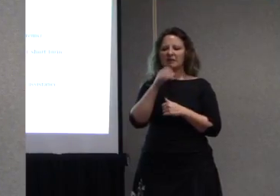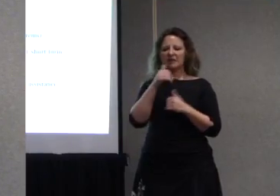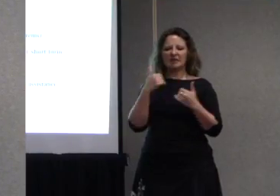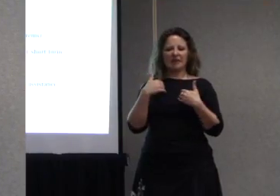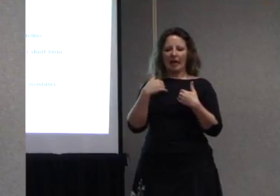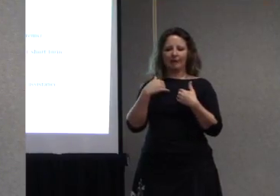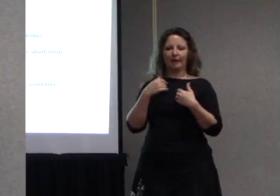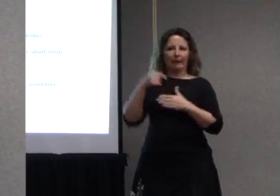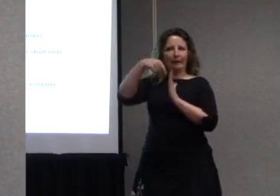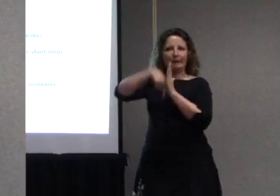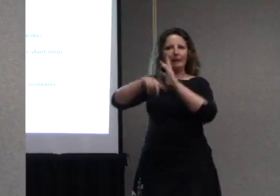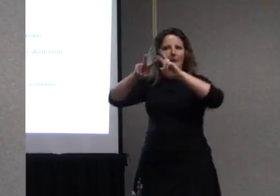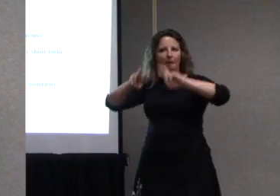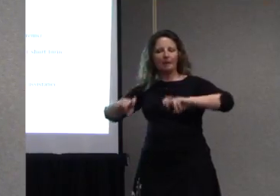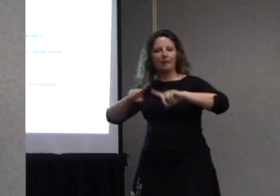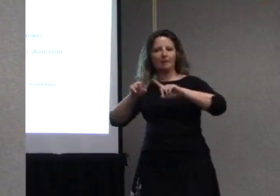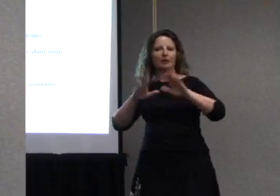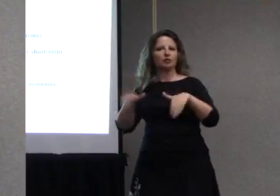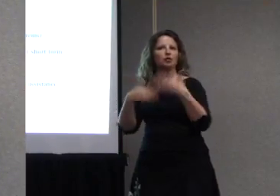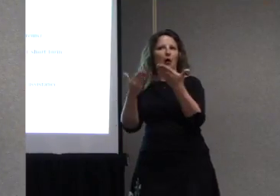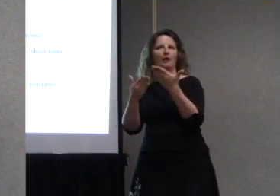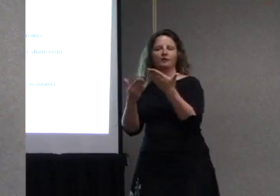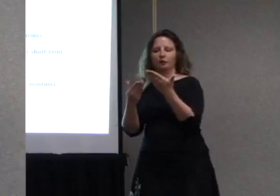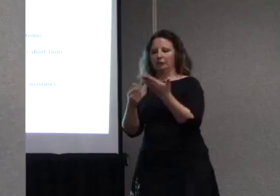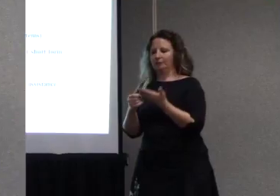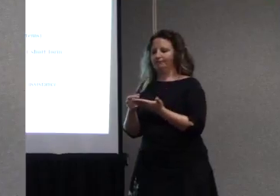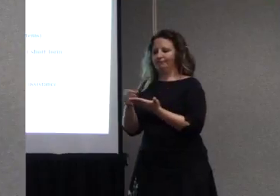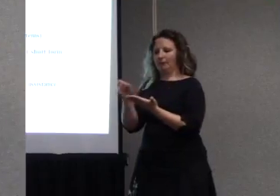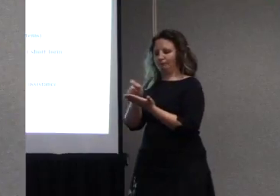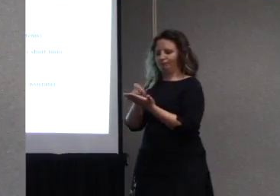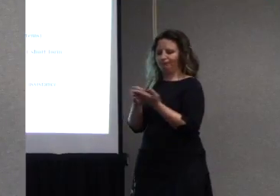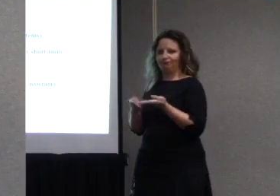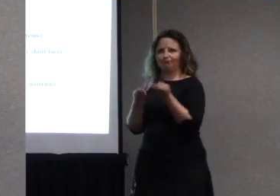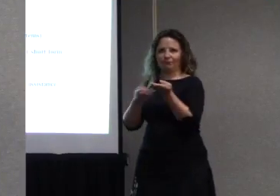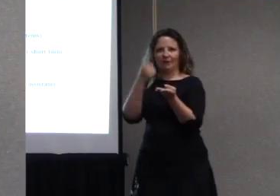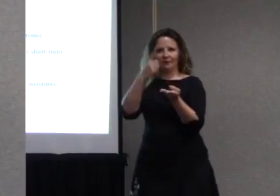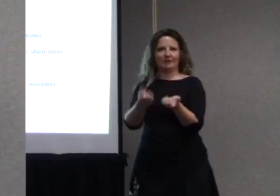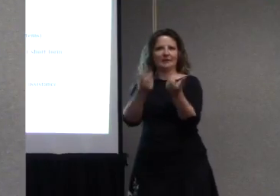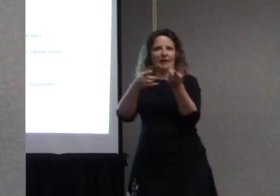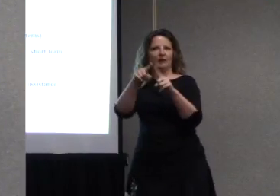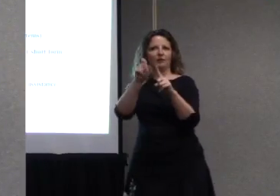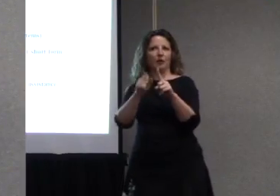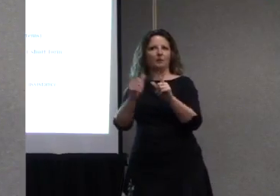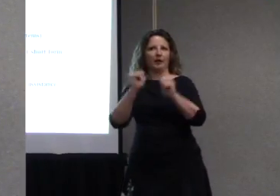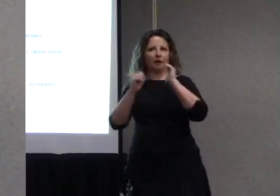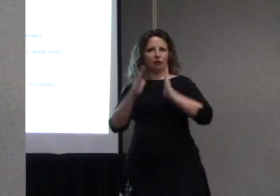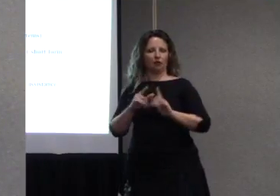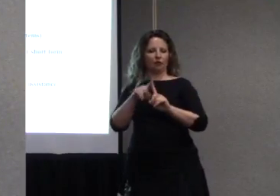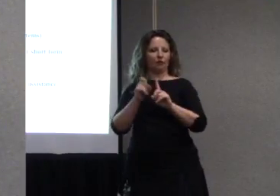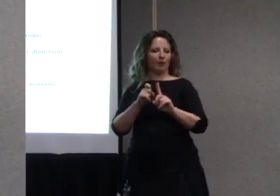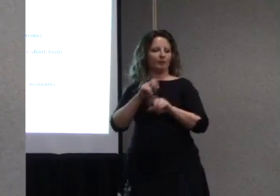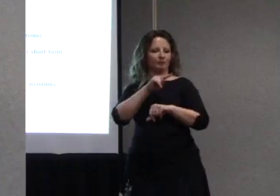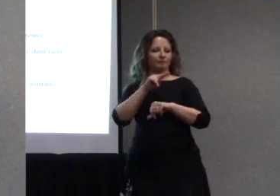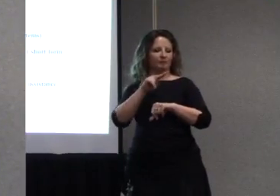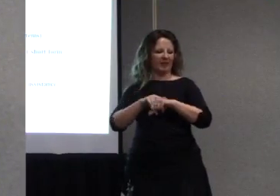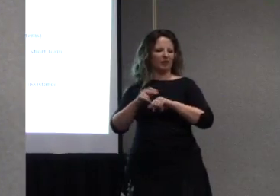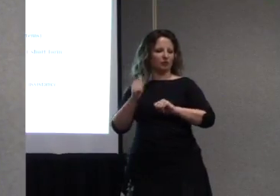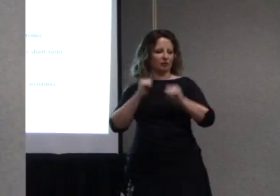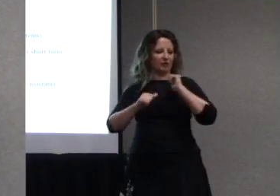stuff. They just had it flat signed by somebody from the National Theater of the Deaf. And I remember sitting clients down in front of it